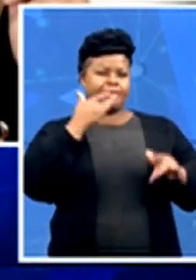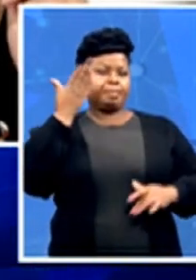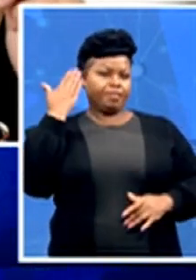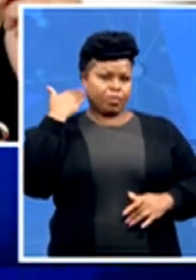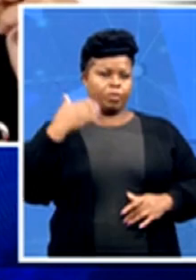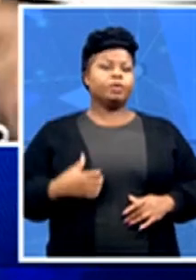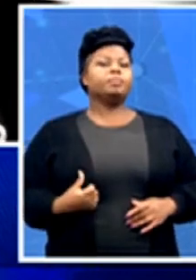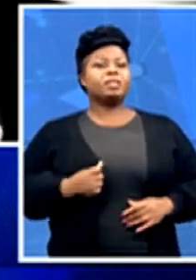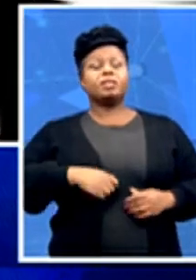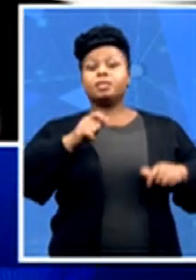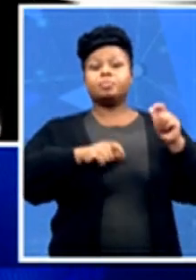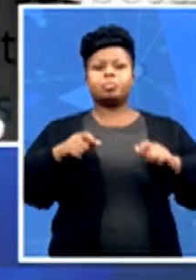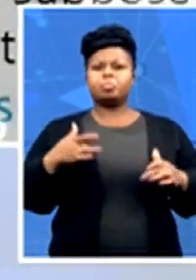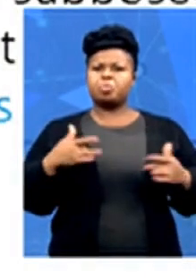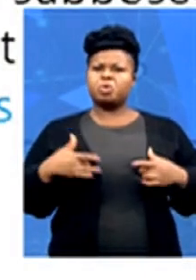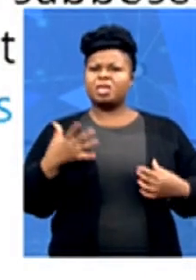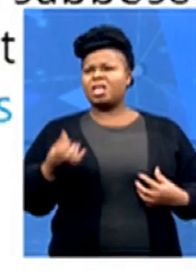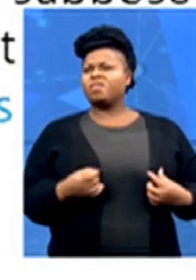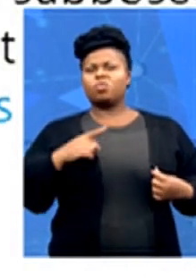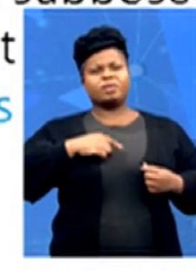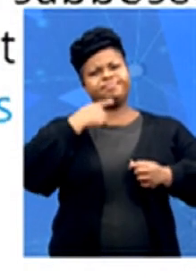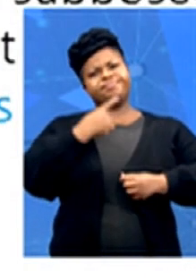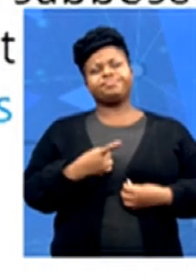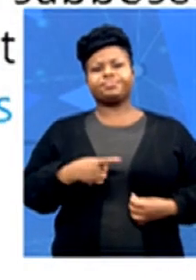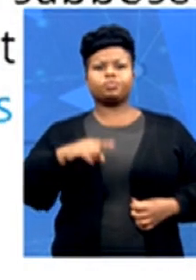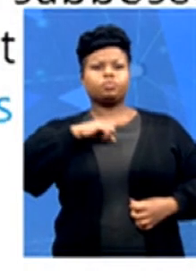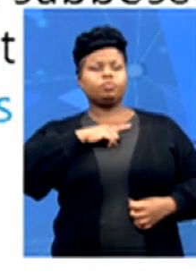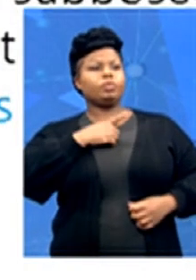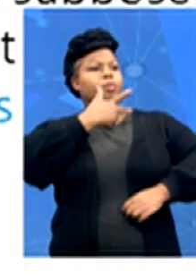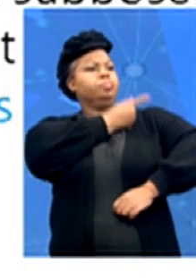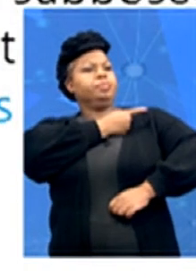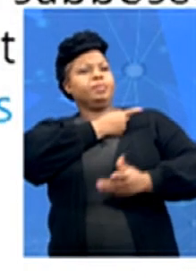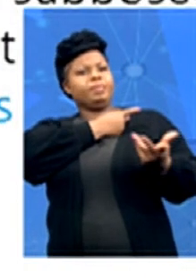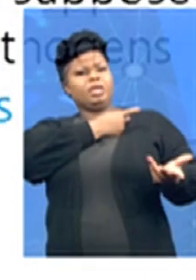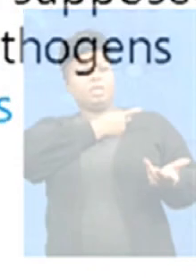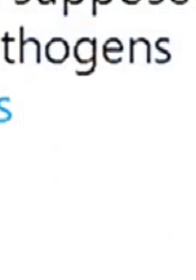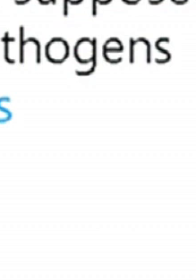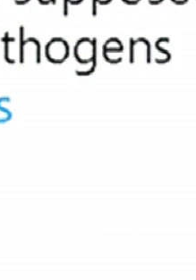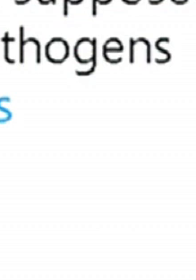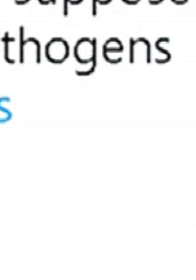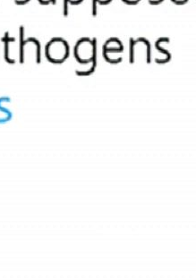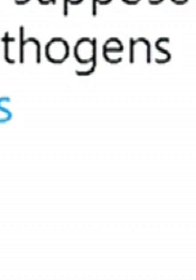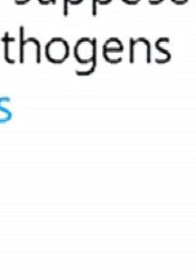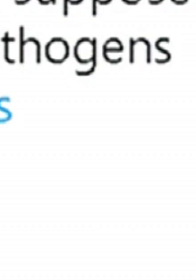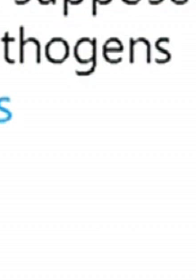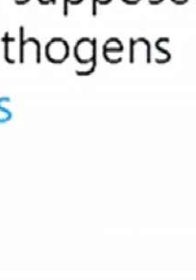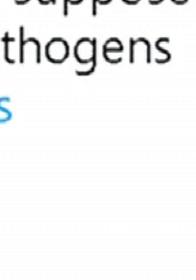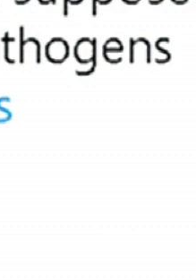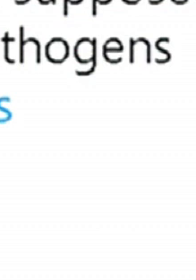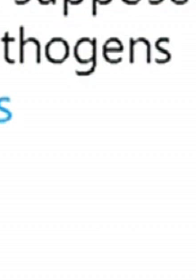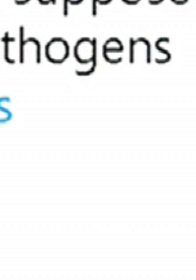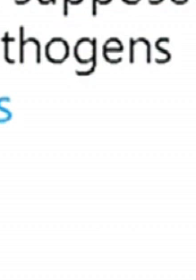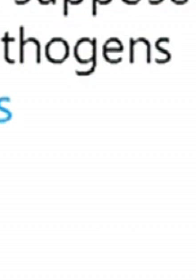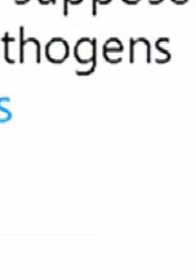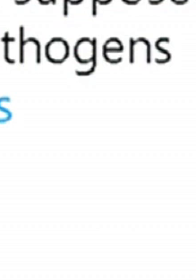mm-hmm. that because these new vaccines were rushed, nobody is certain of the long-term